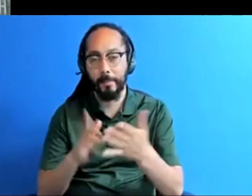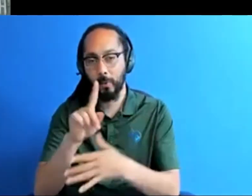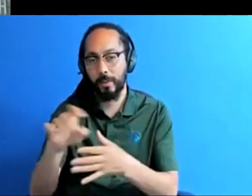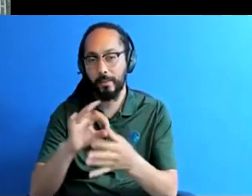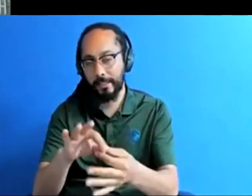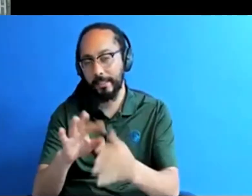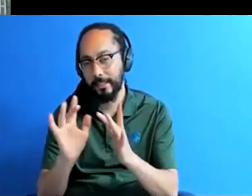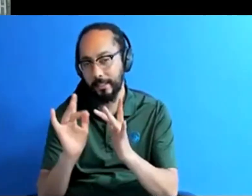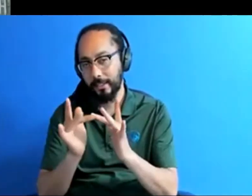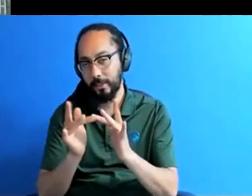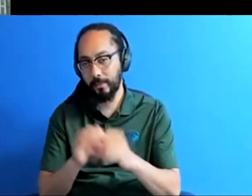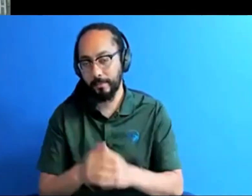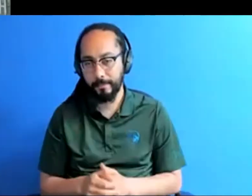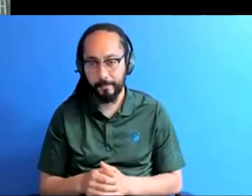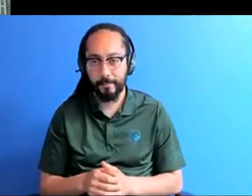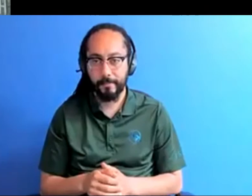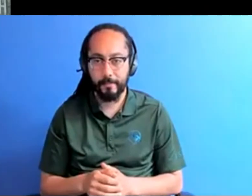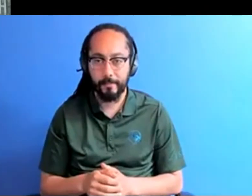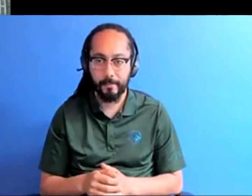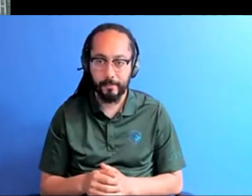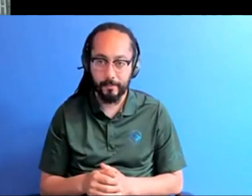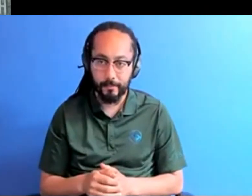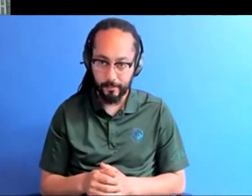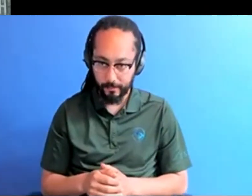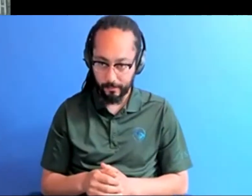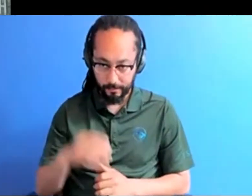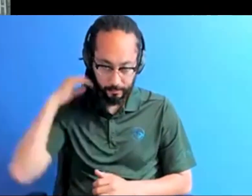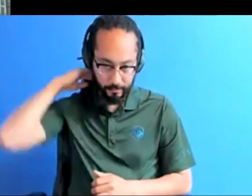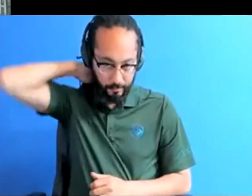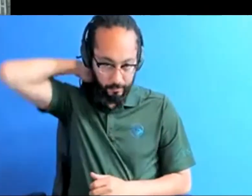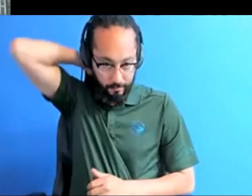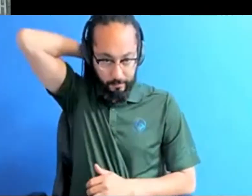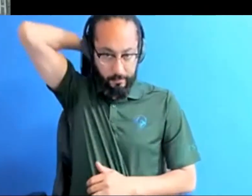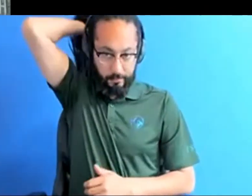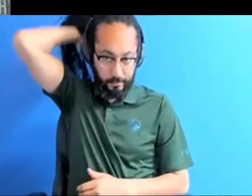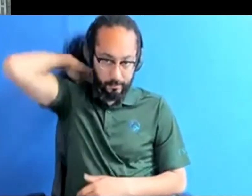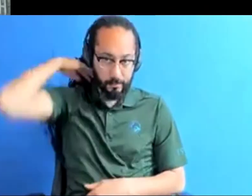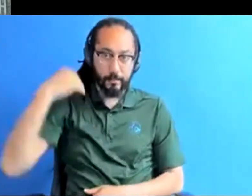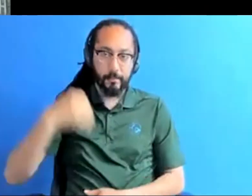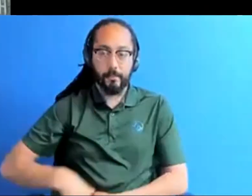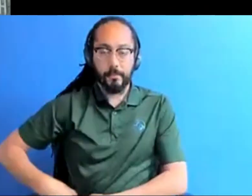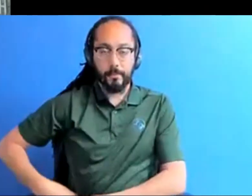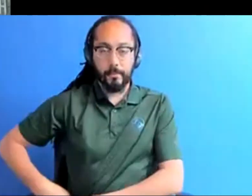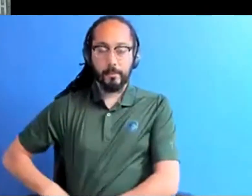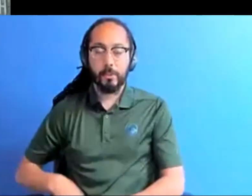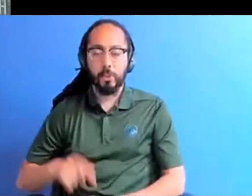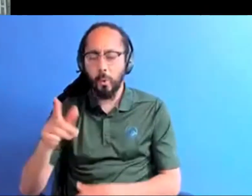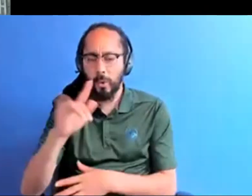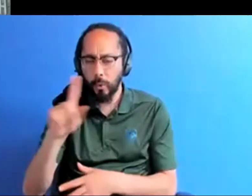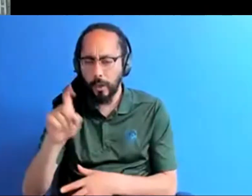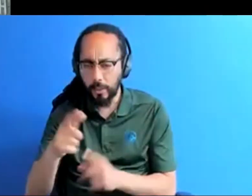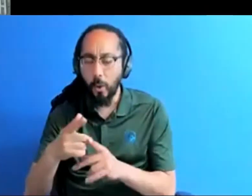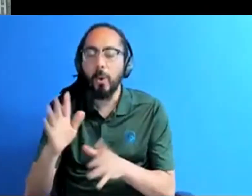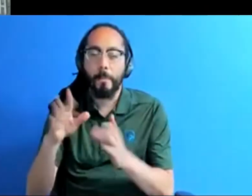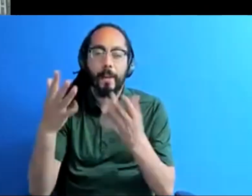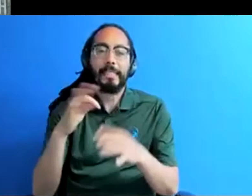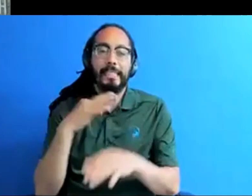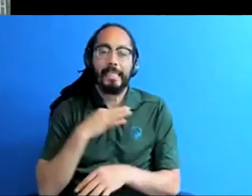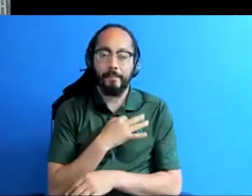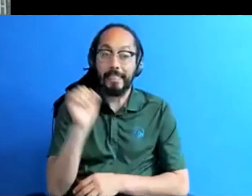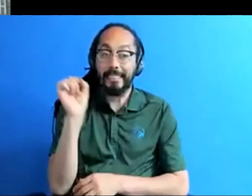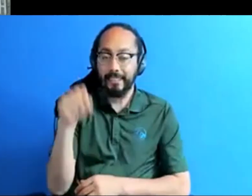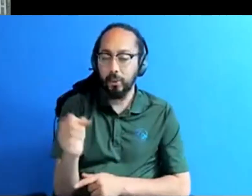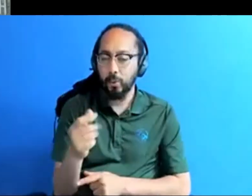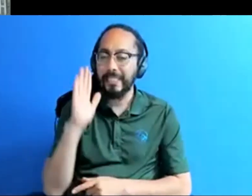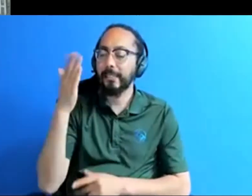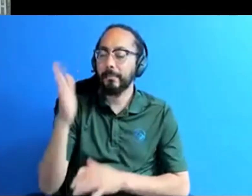the question. I'm just referring back to it, but a whole bunch of talk about, do you provide staff? Yeah, so I think we're on going in that direction.